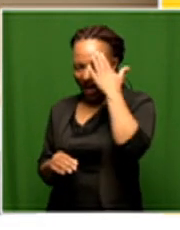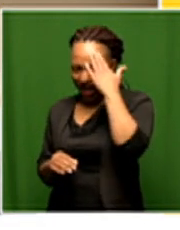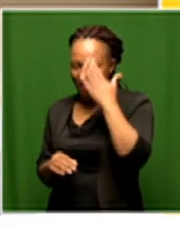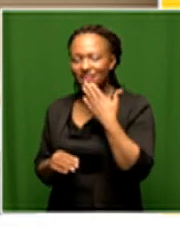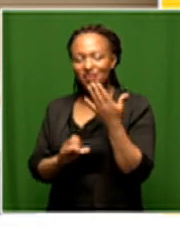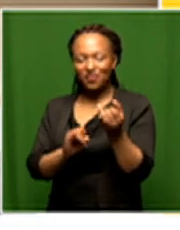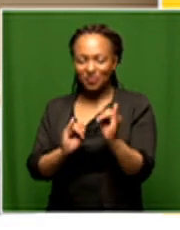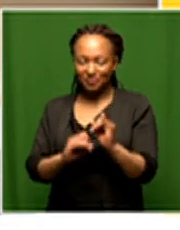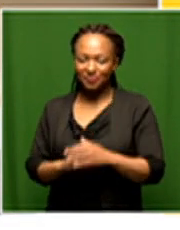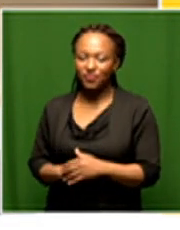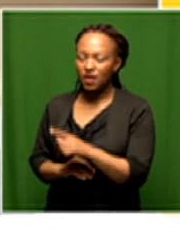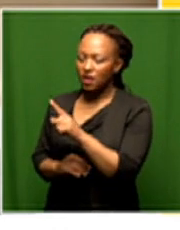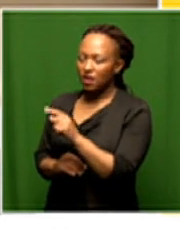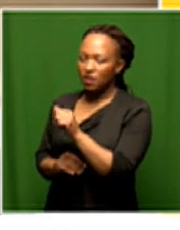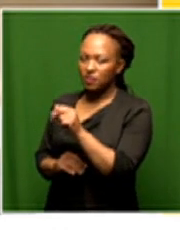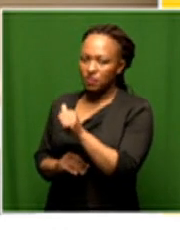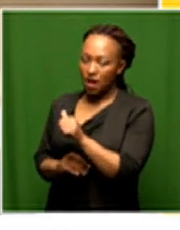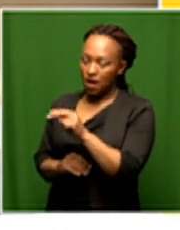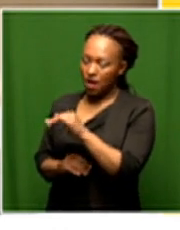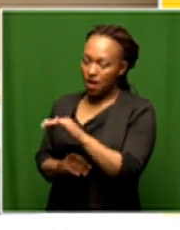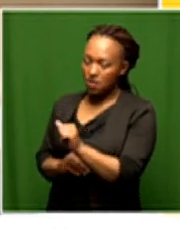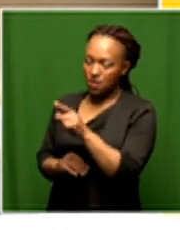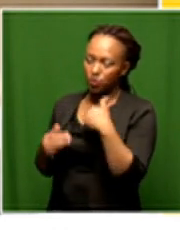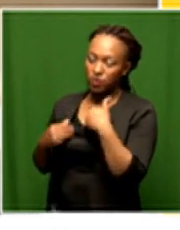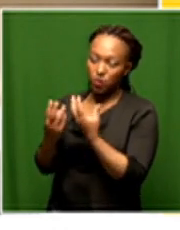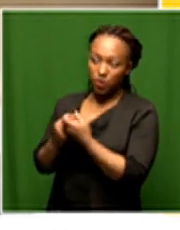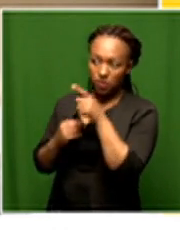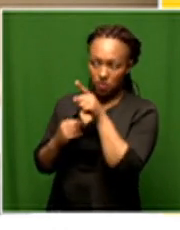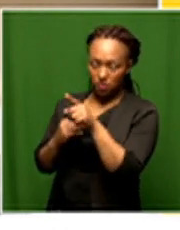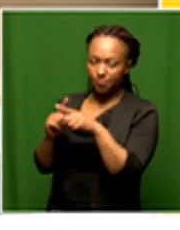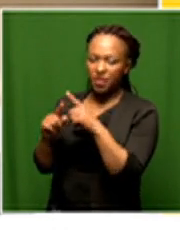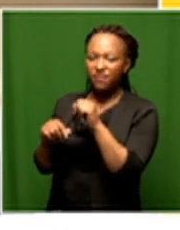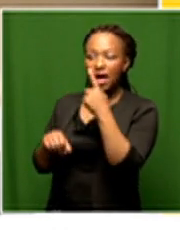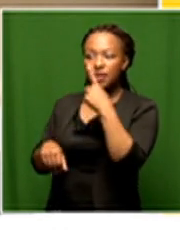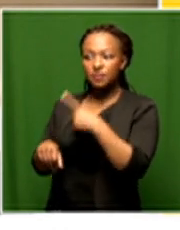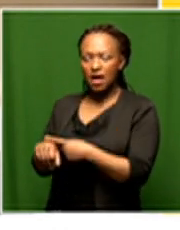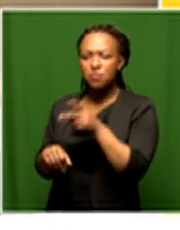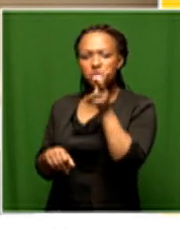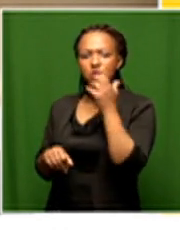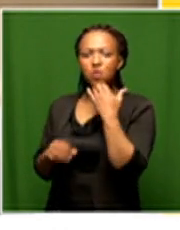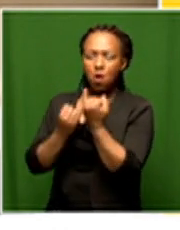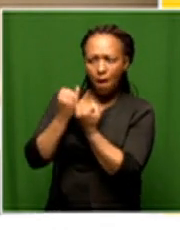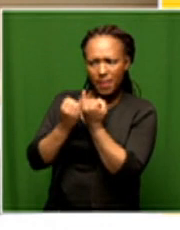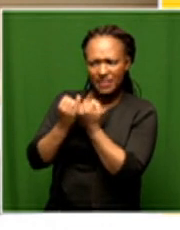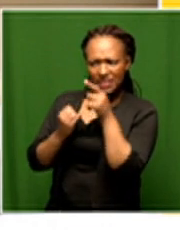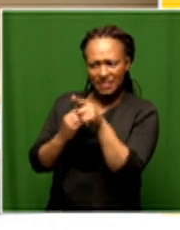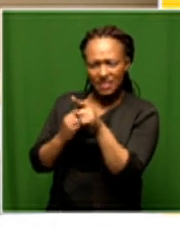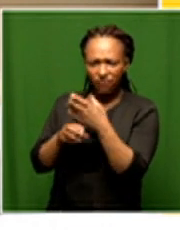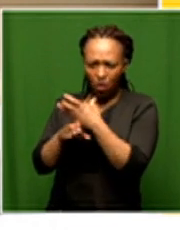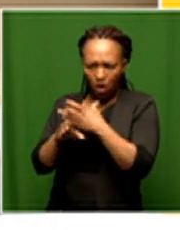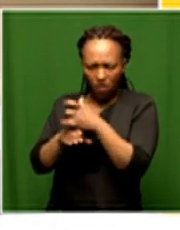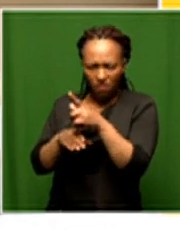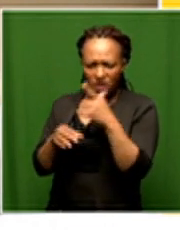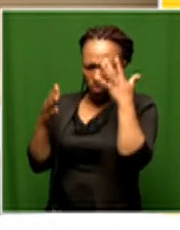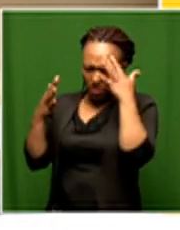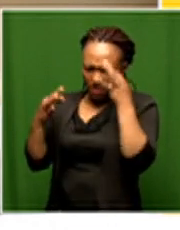an absolute pleasure. Tanya, I'm going to start with you. Take us back to when you first found out about the NESCAFÉ RICOFFY Teen Design Competition and what really made